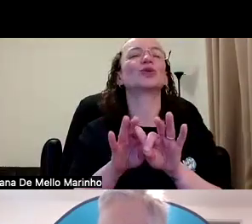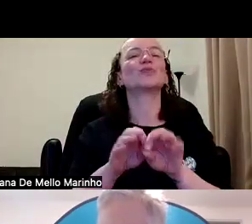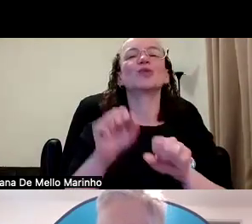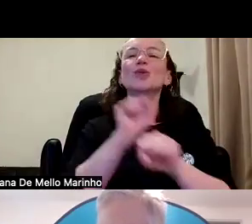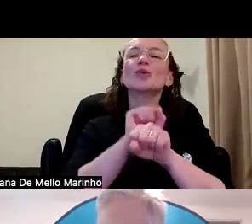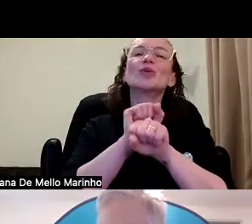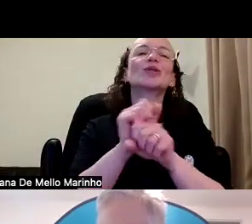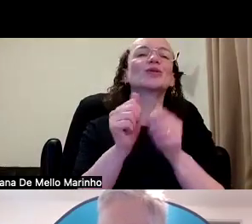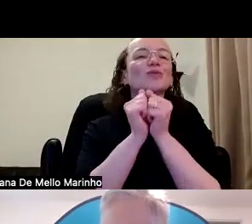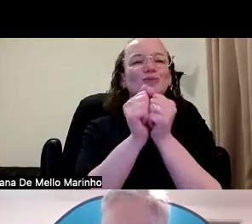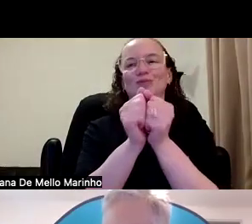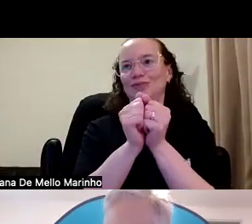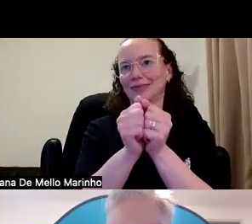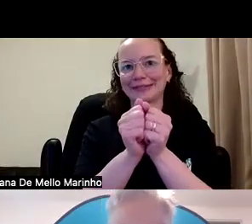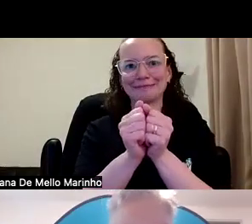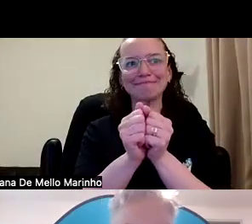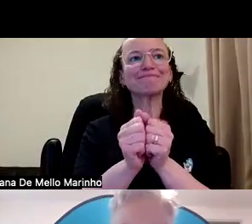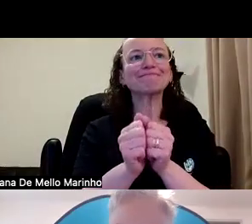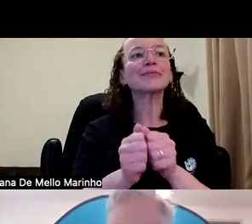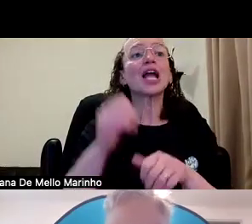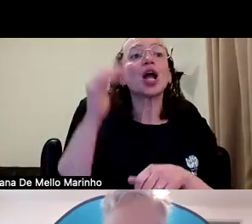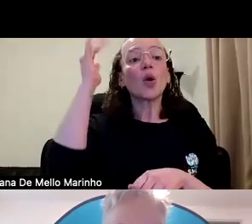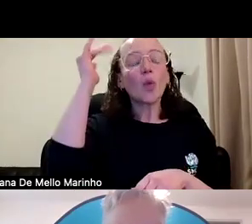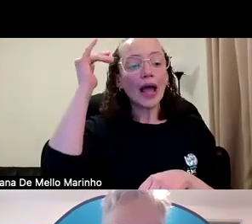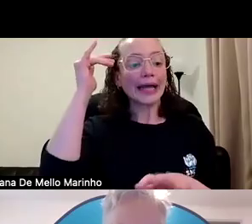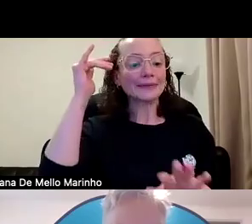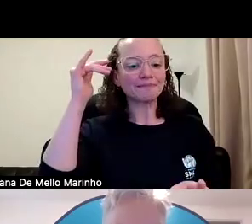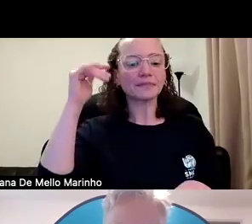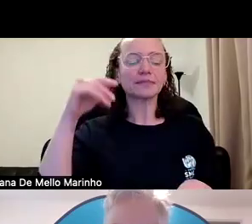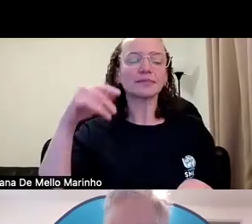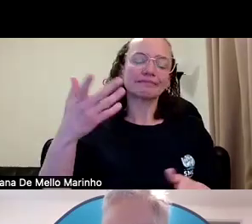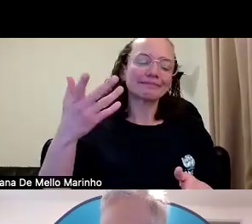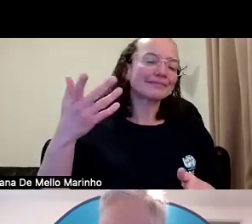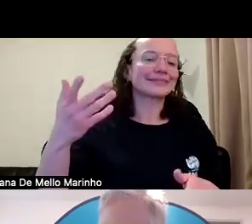It's so important that you work together.